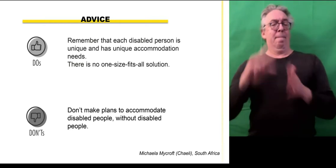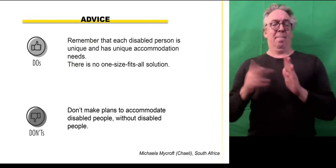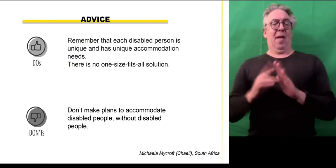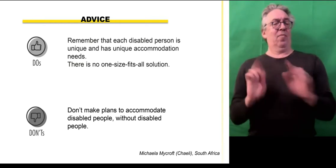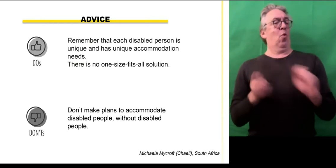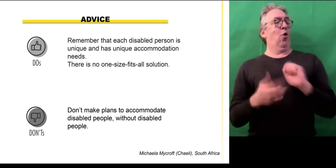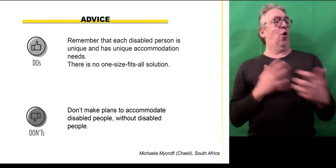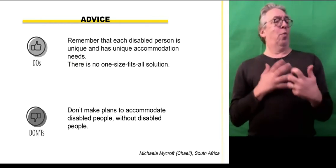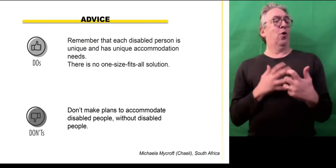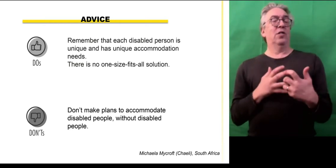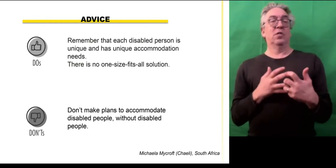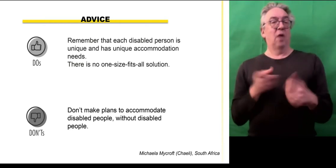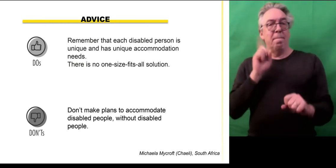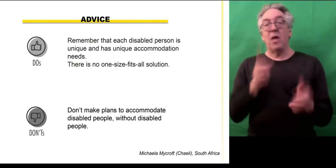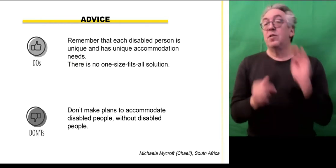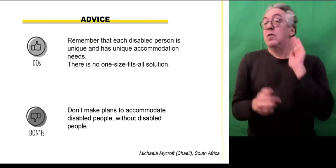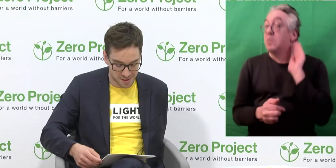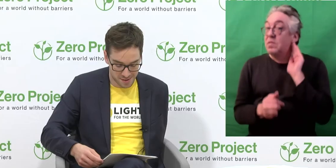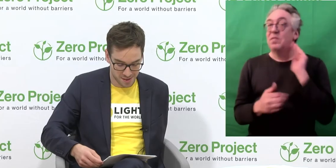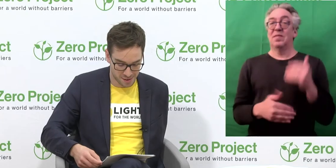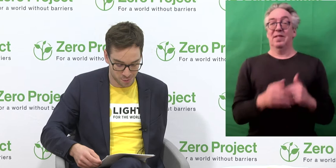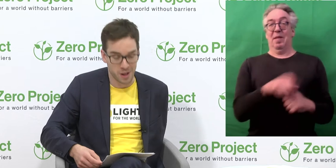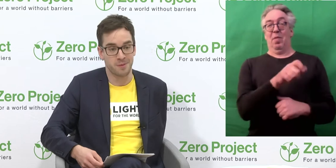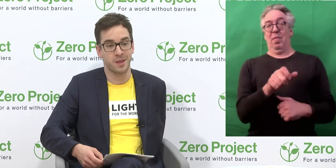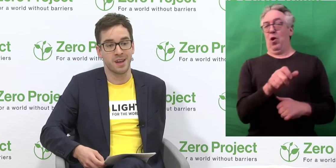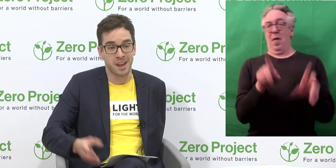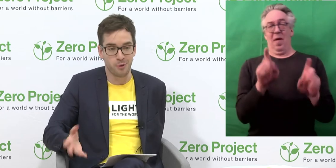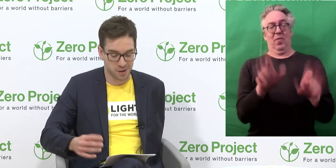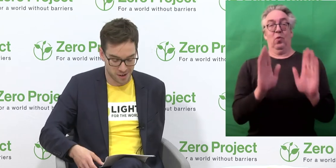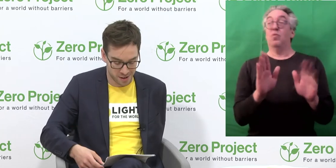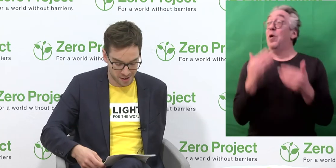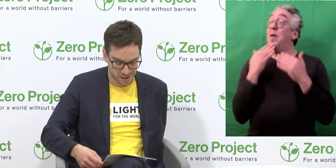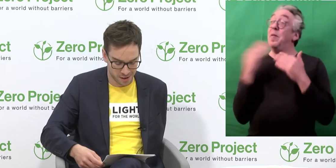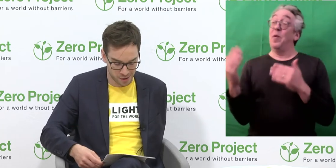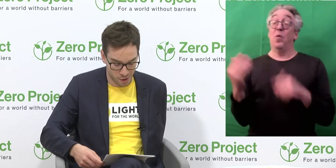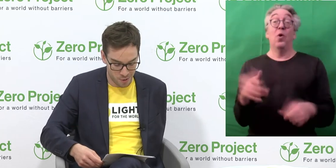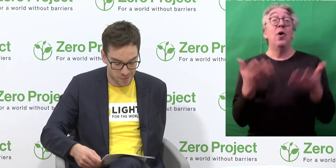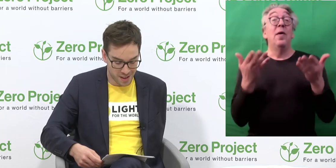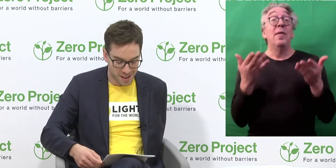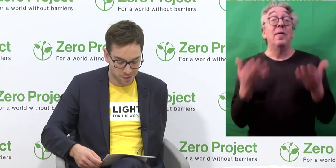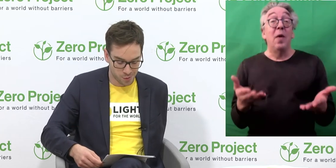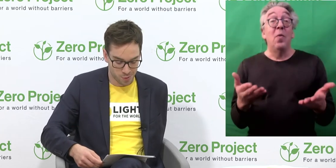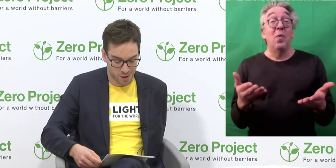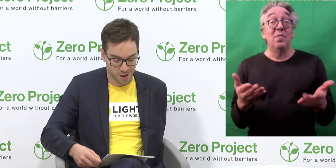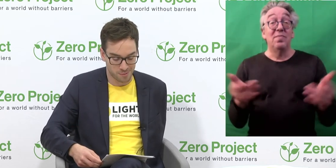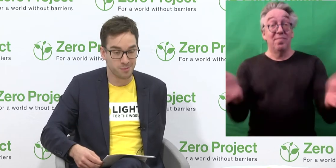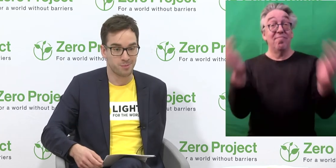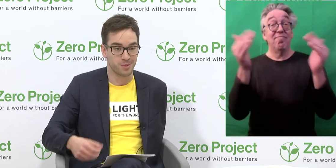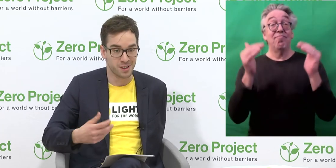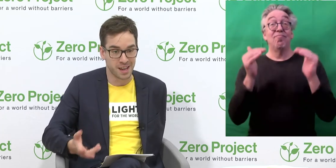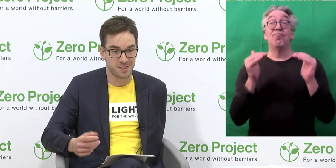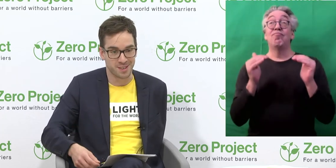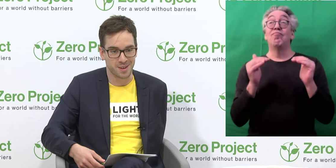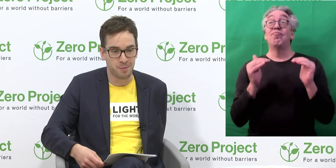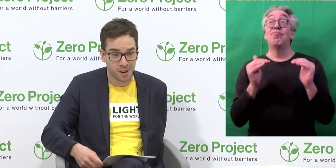Kaeli for this advice as well. And now we're gonna go into